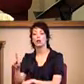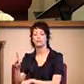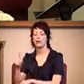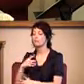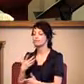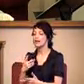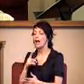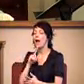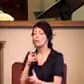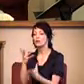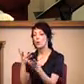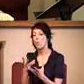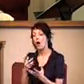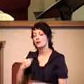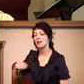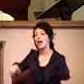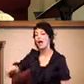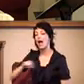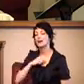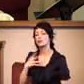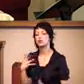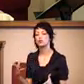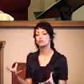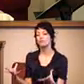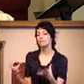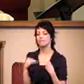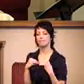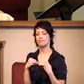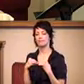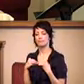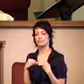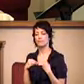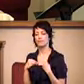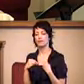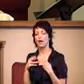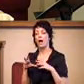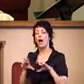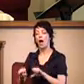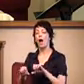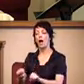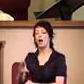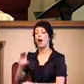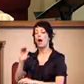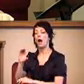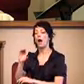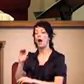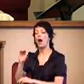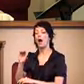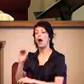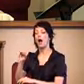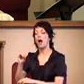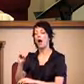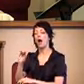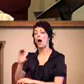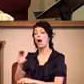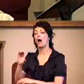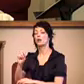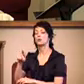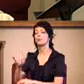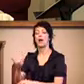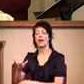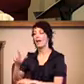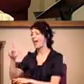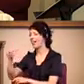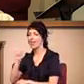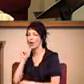claim Occupy. And I don't want us to claim Occupy LA or Occupy